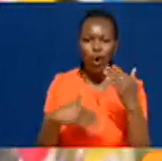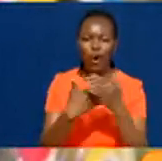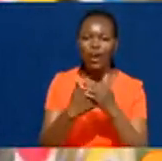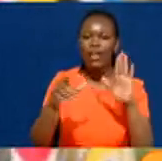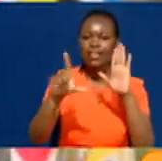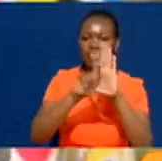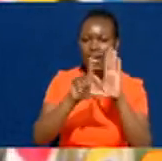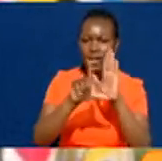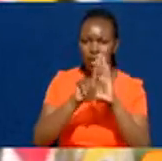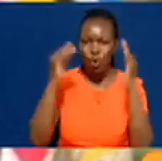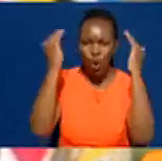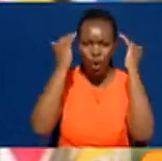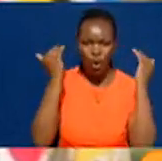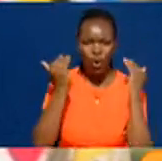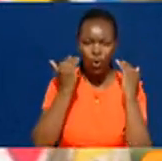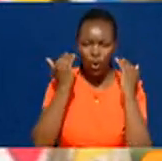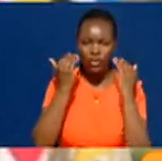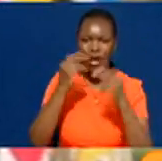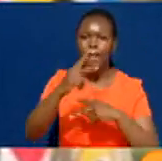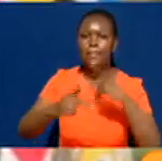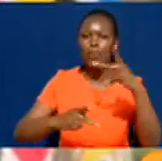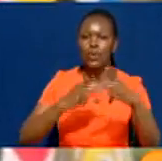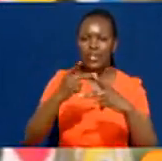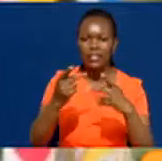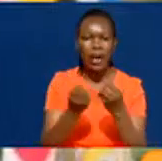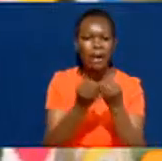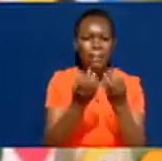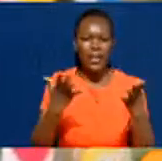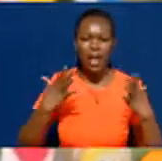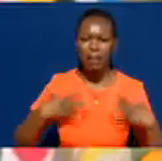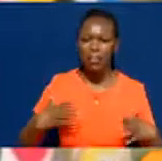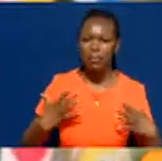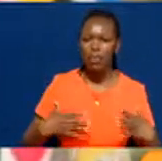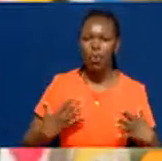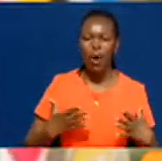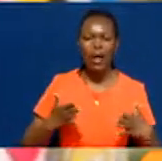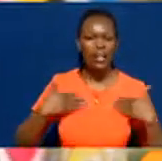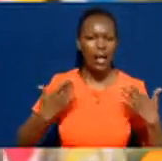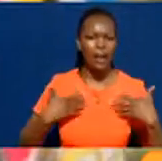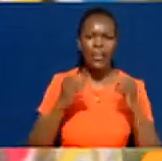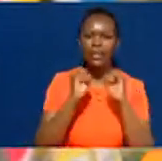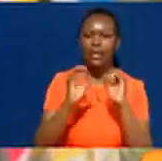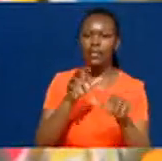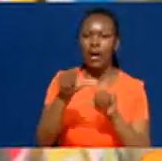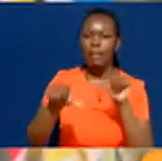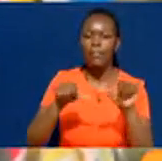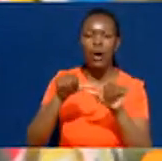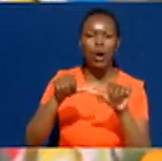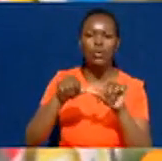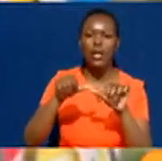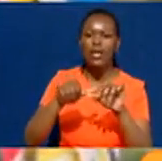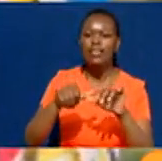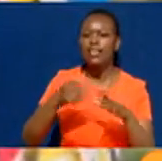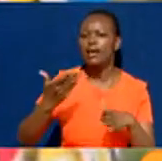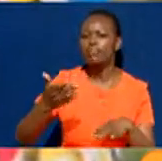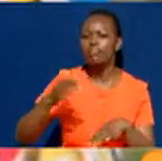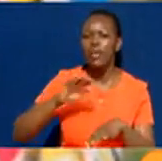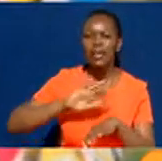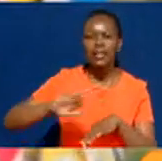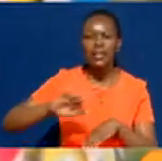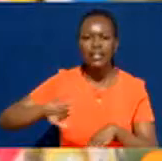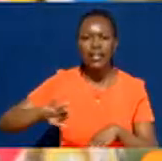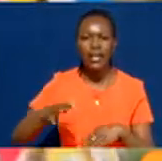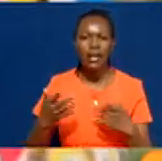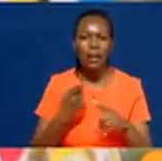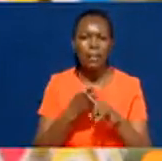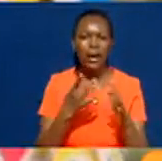our supporters were a little unhappy about the delay, and some might have been tempted to impute bad faith in